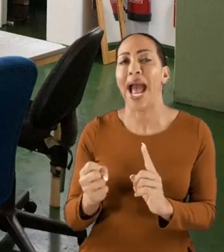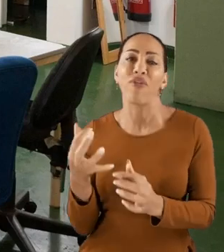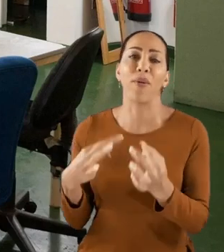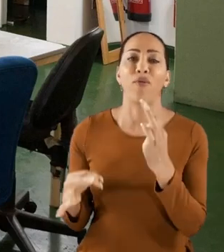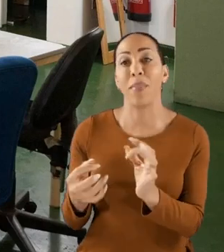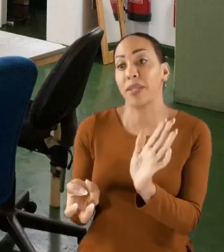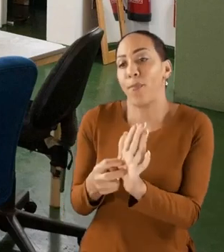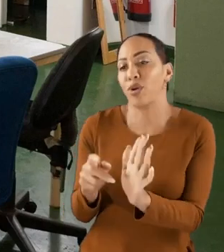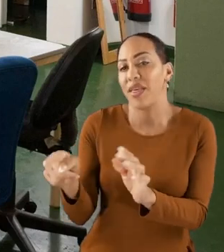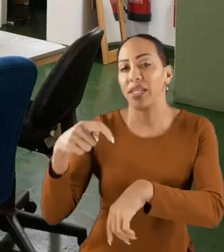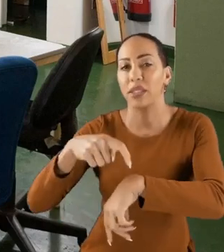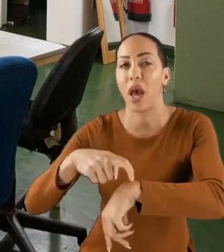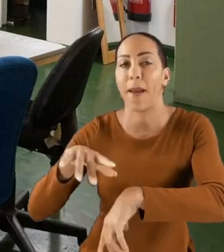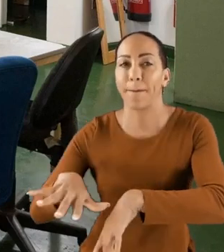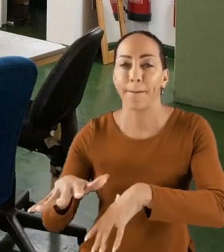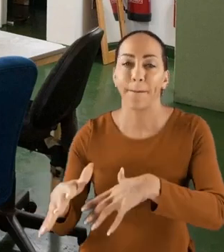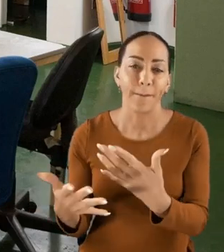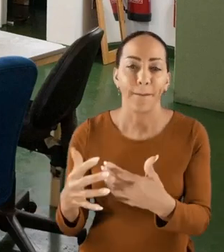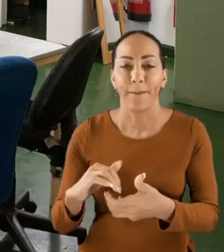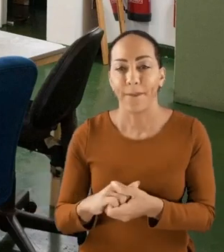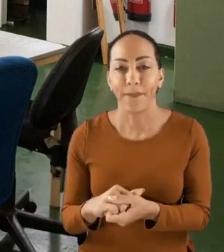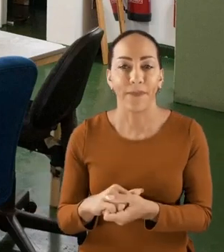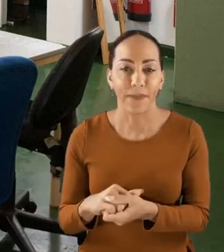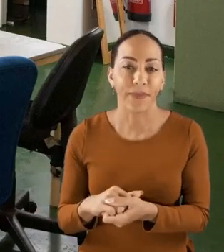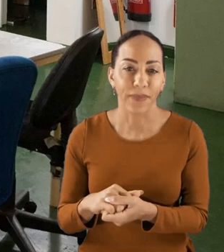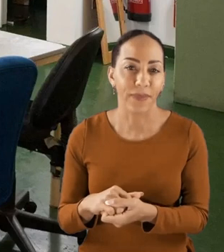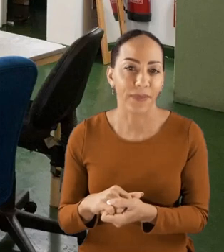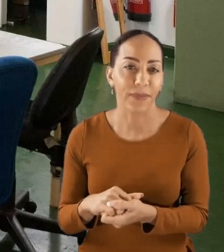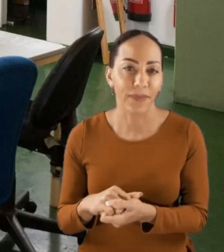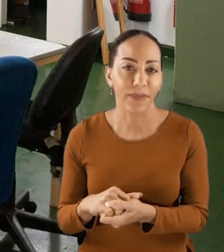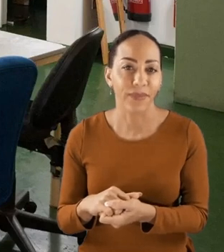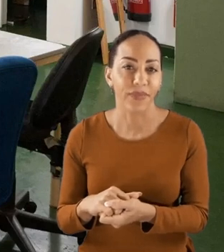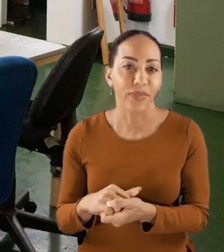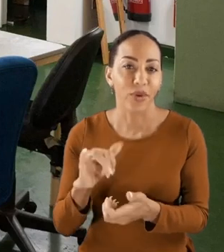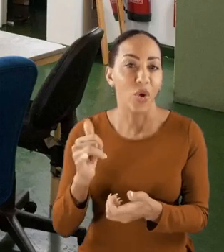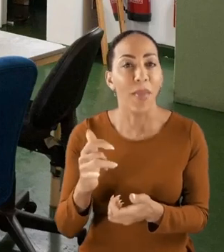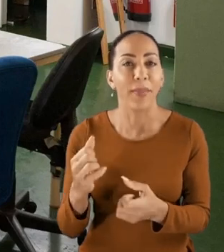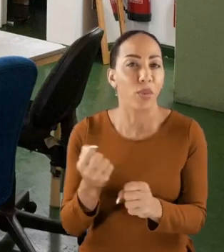this time, so much as thinking we will probably find a performance for it when it's done.